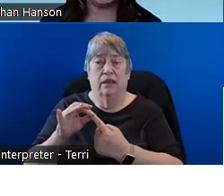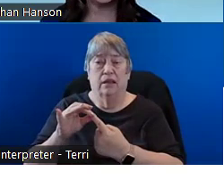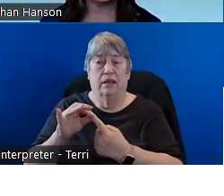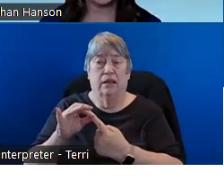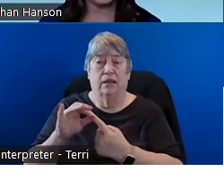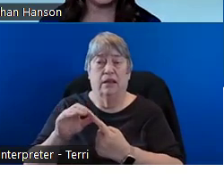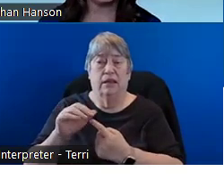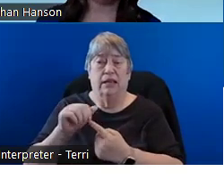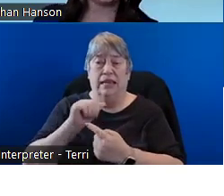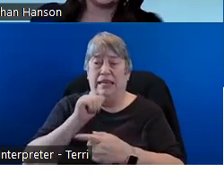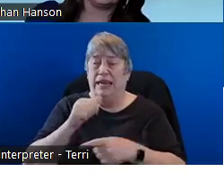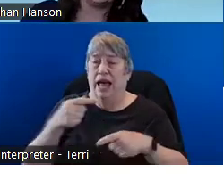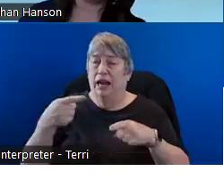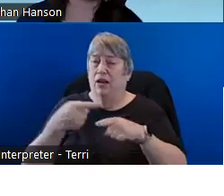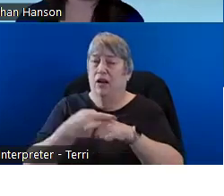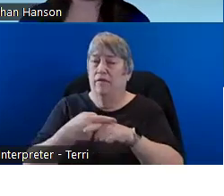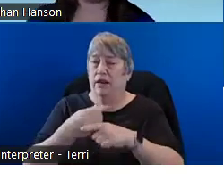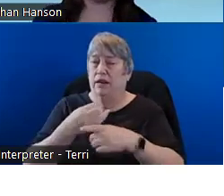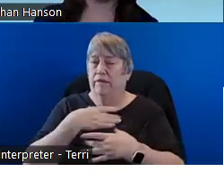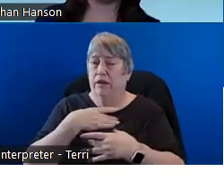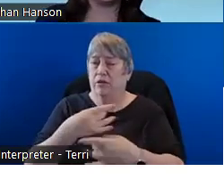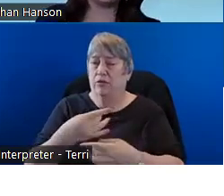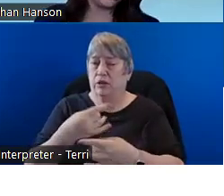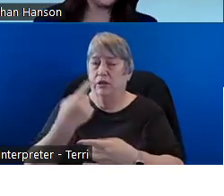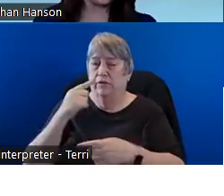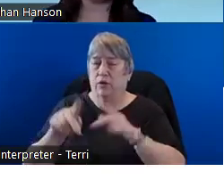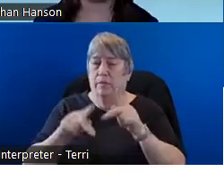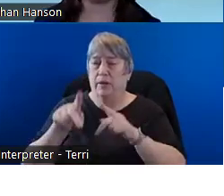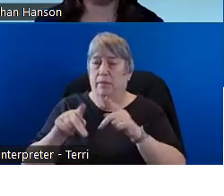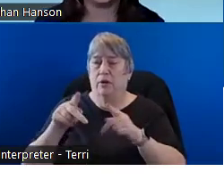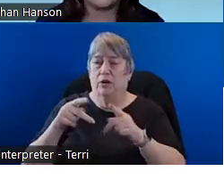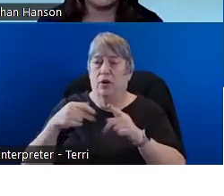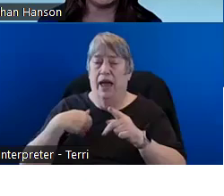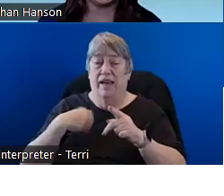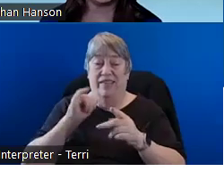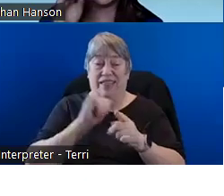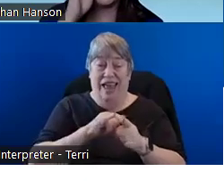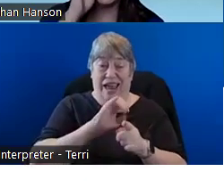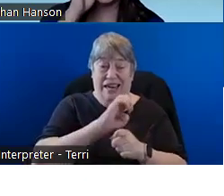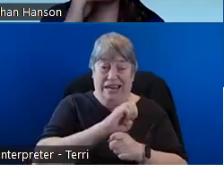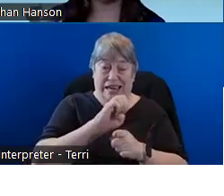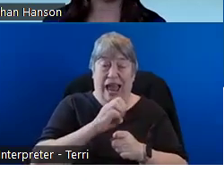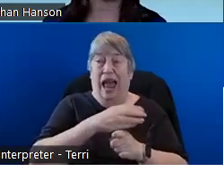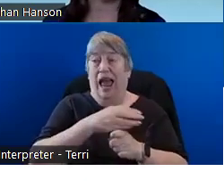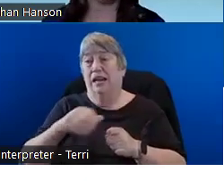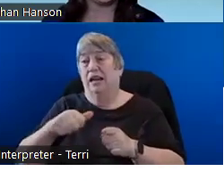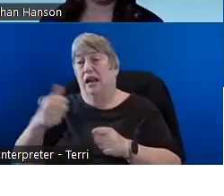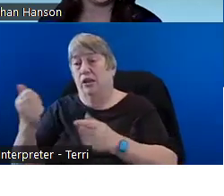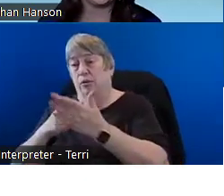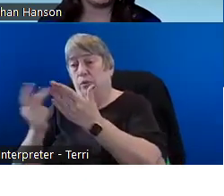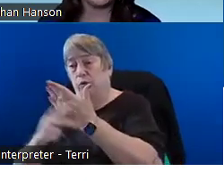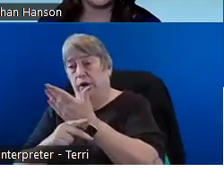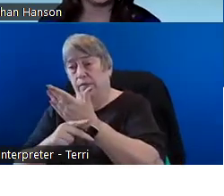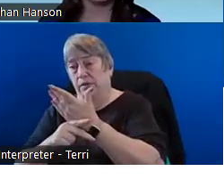a conflict of interest for individuals to be co-enrolled in many of the other programs we have here in Minnesota. So services for